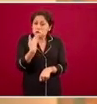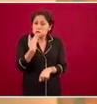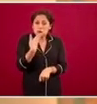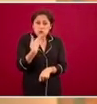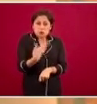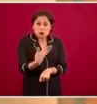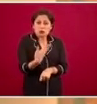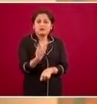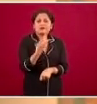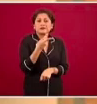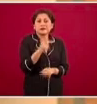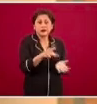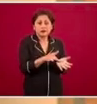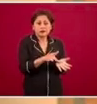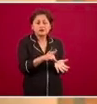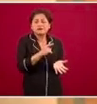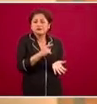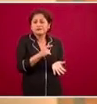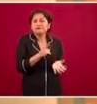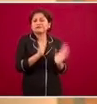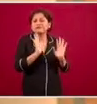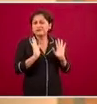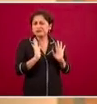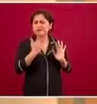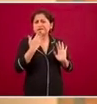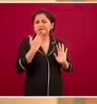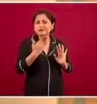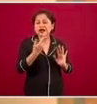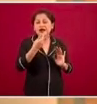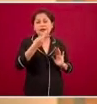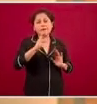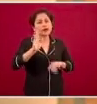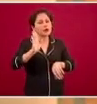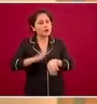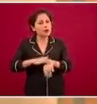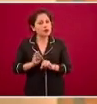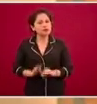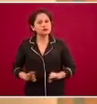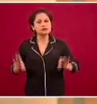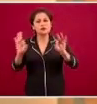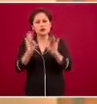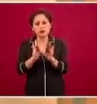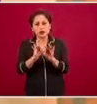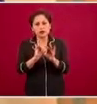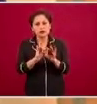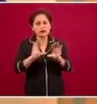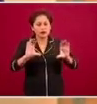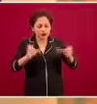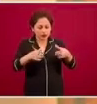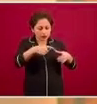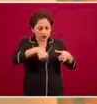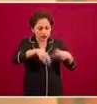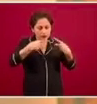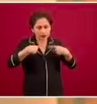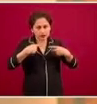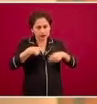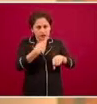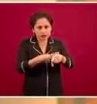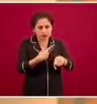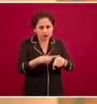the most minimal piece of information that you can have, but the relevant information is